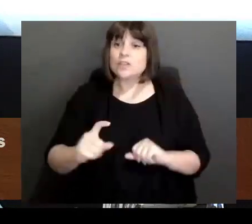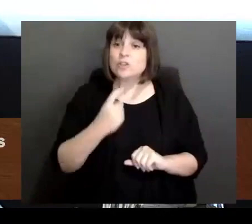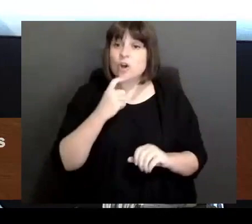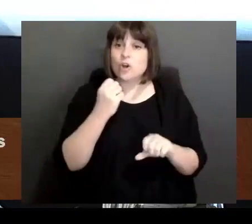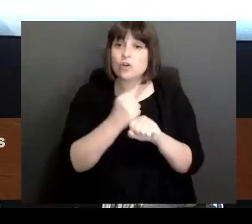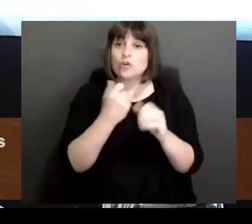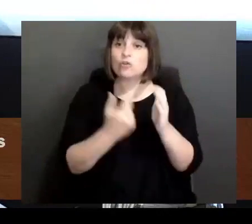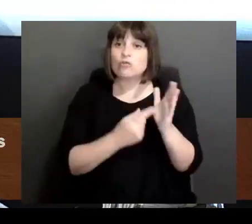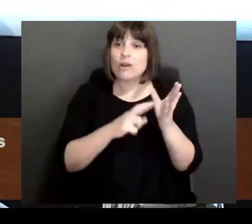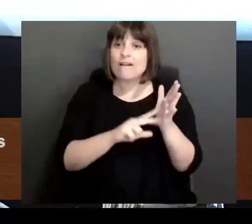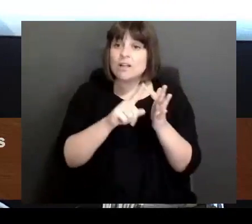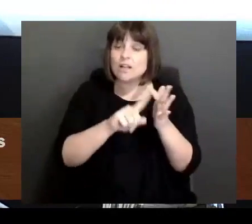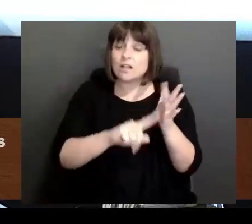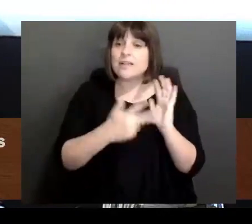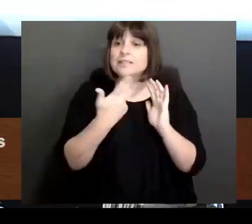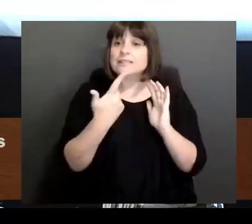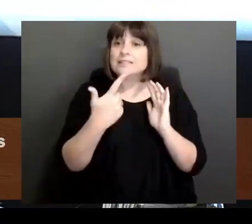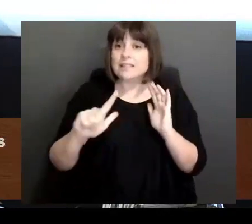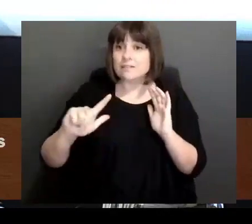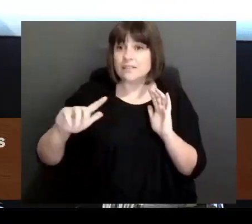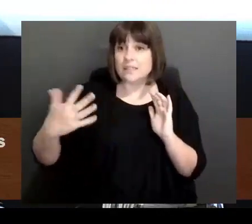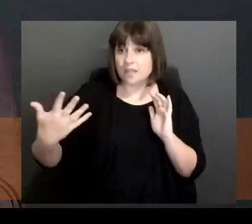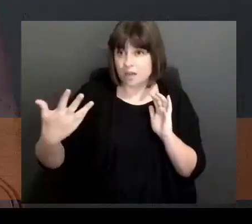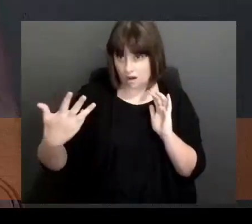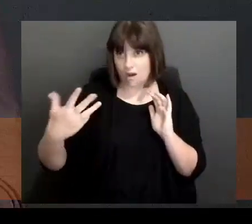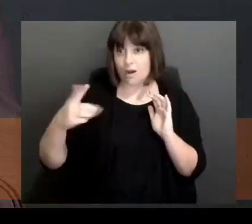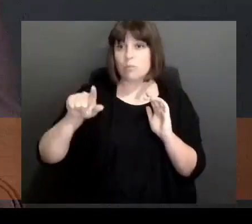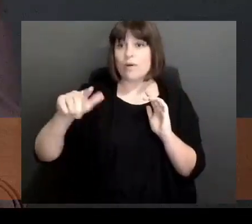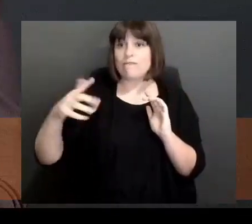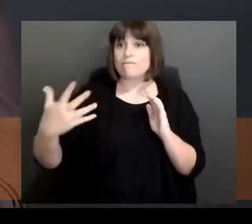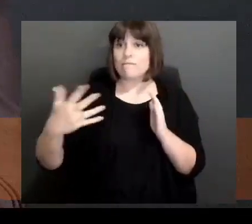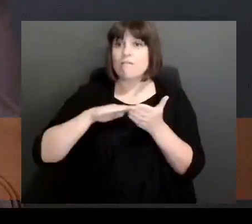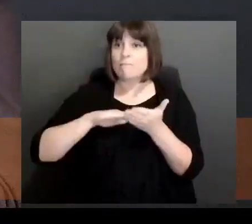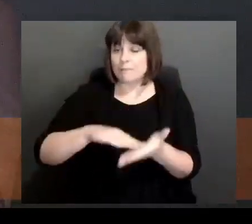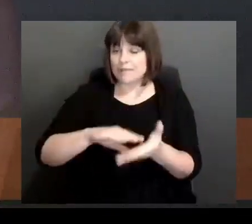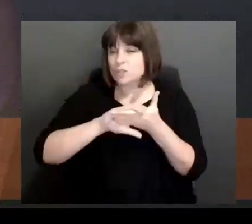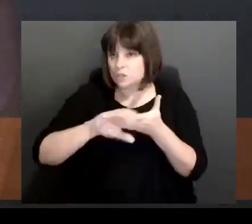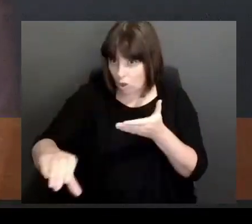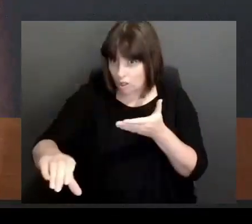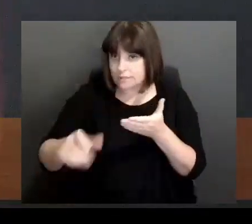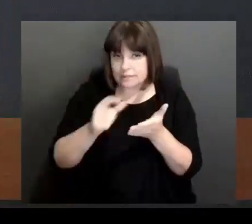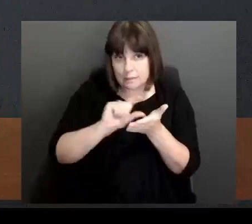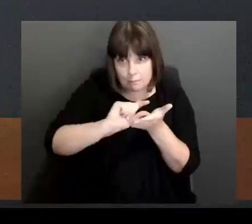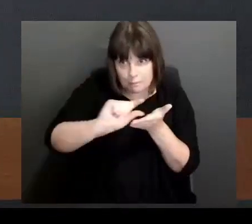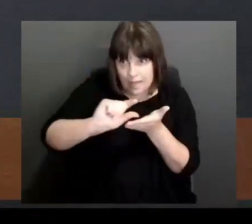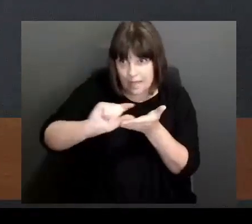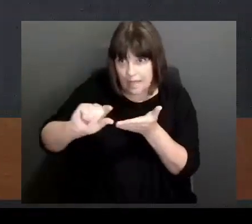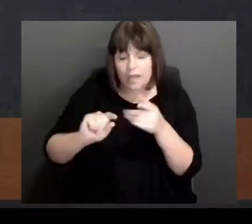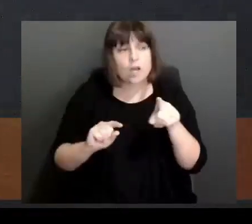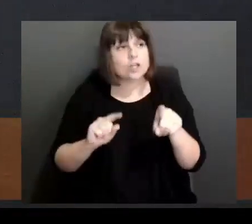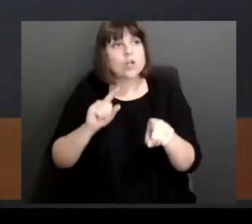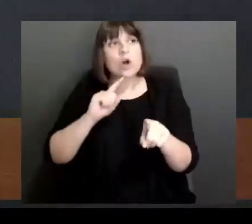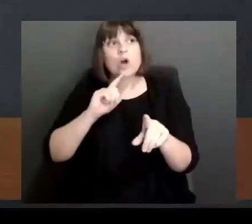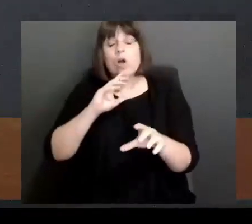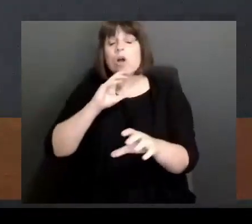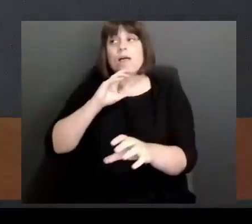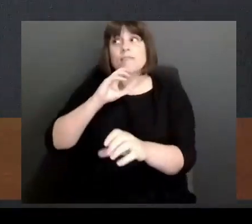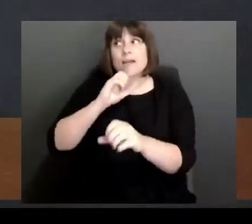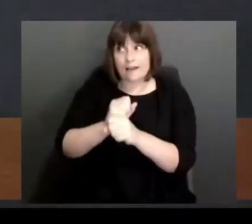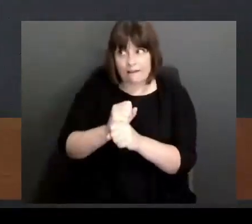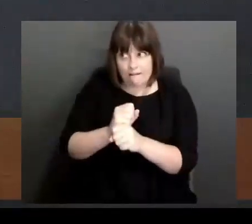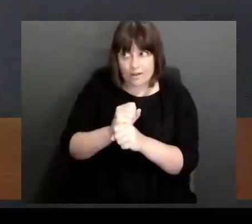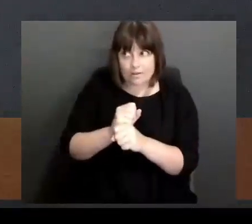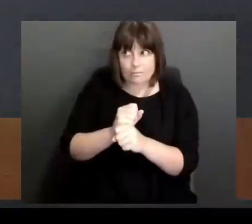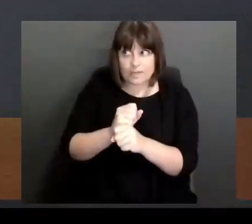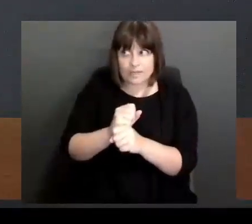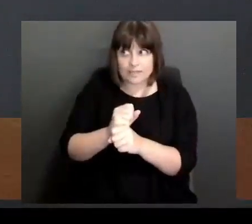$79.5 million in royalties. Thanks for that. What steps has the government taken to return any portion of that wealth